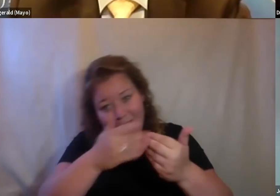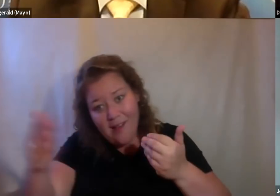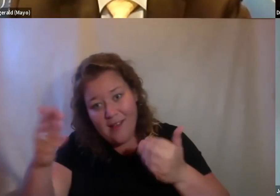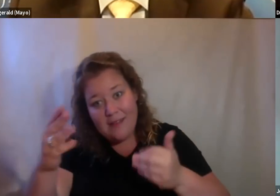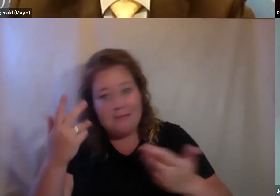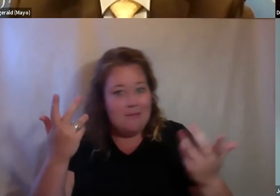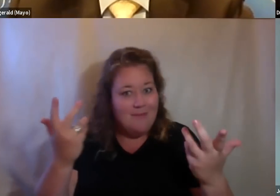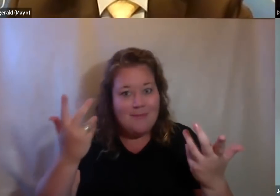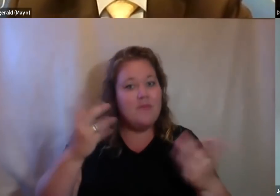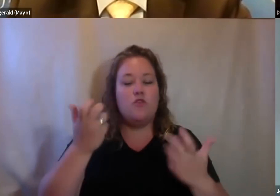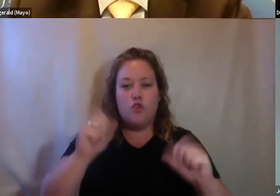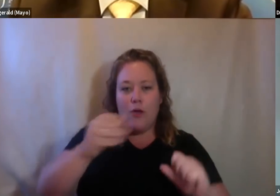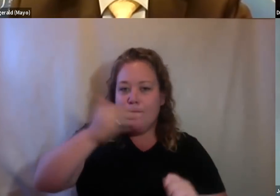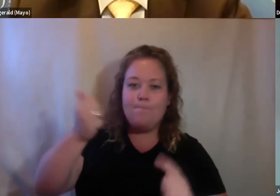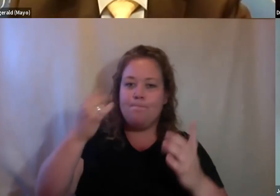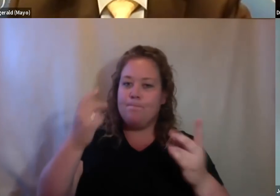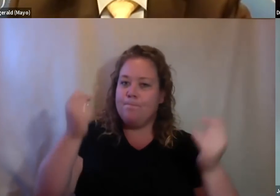basis.